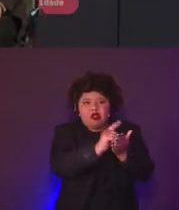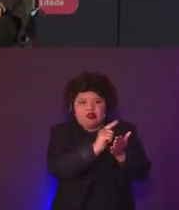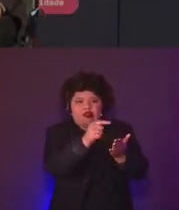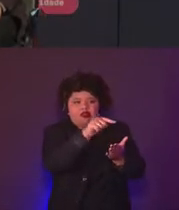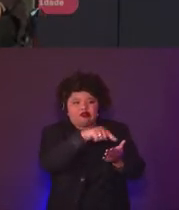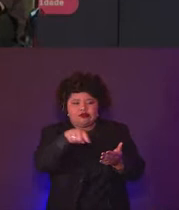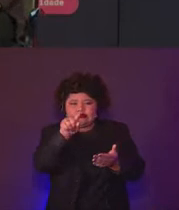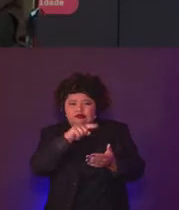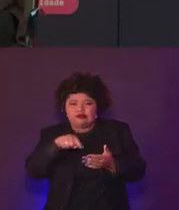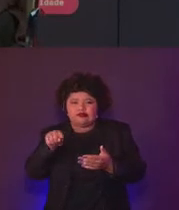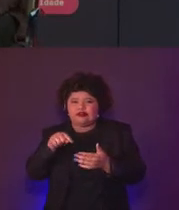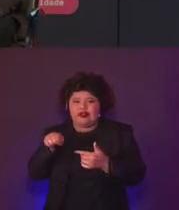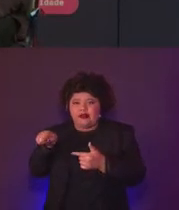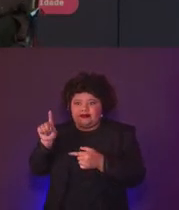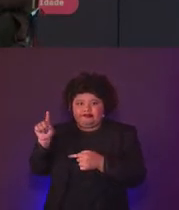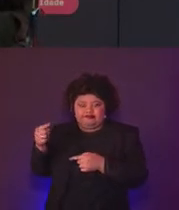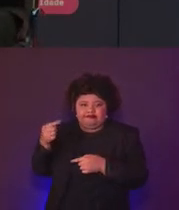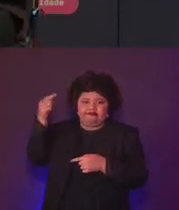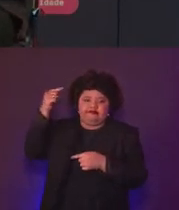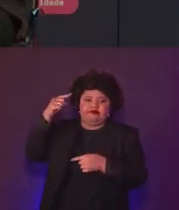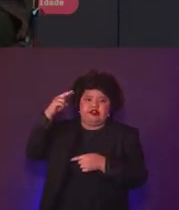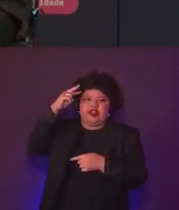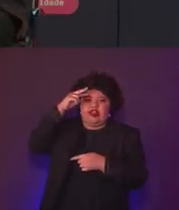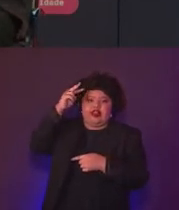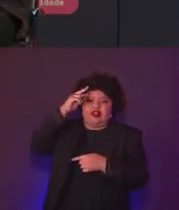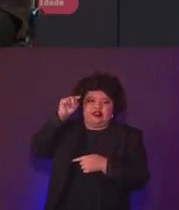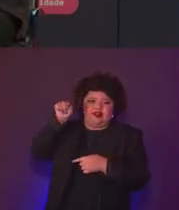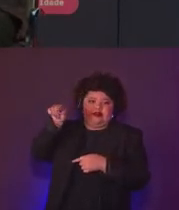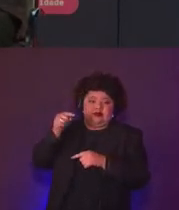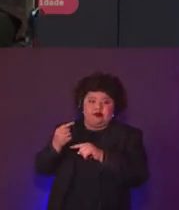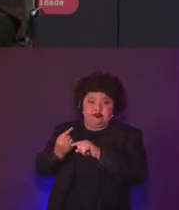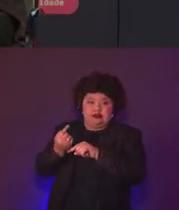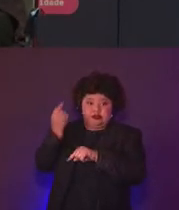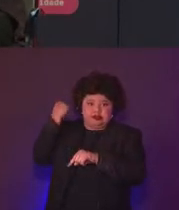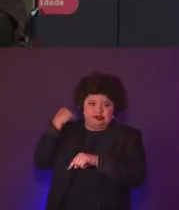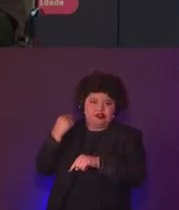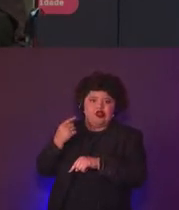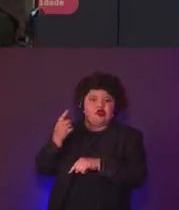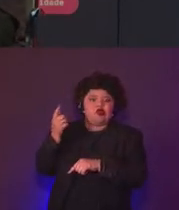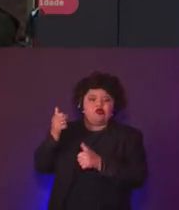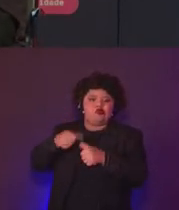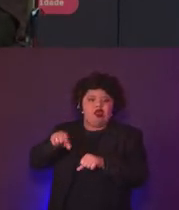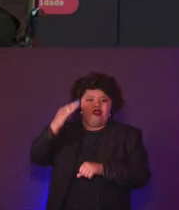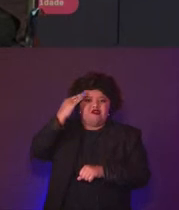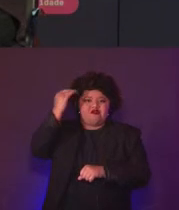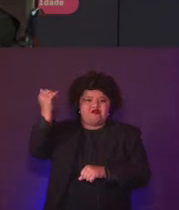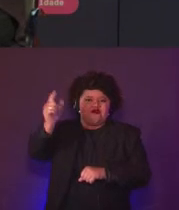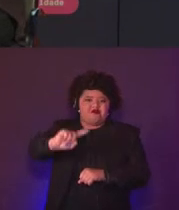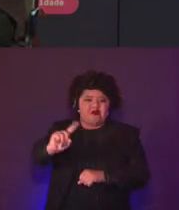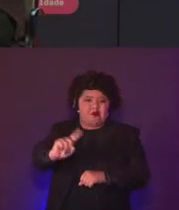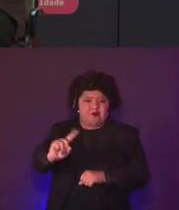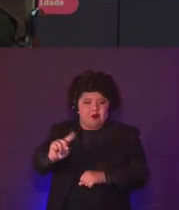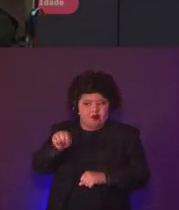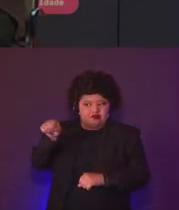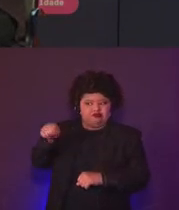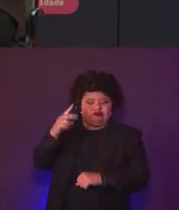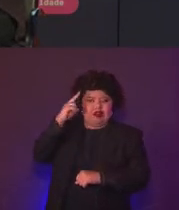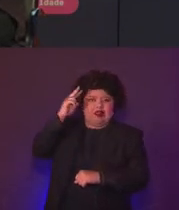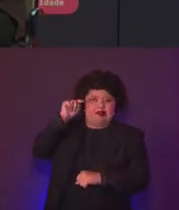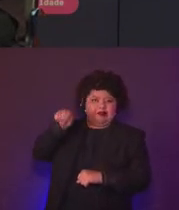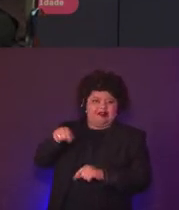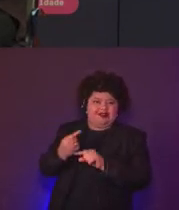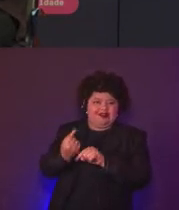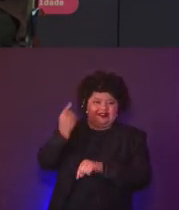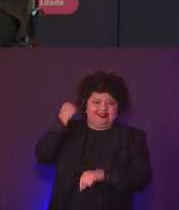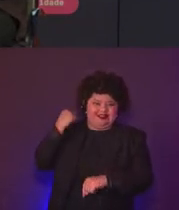Meyer before he became known for precision journalism. But there's Al Shuster. Al Shuster was